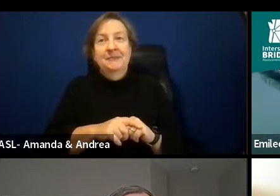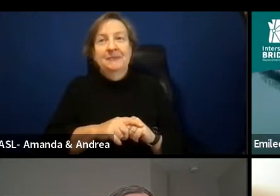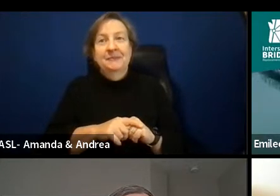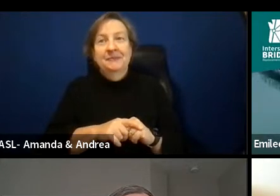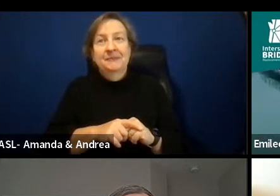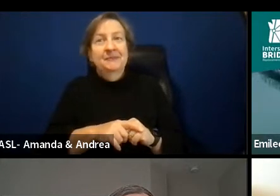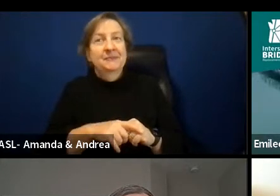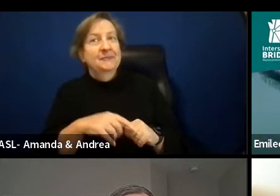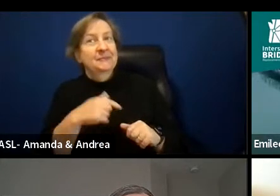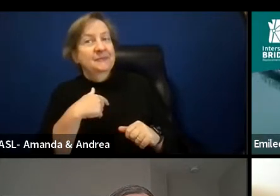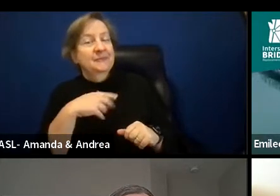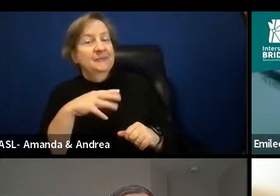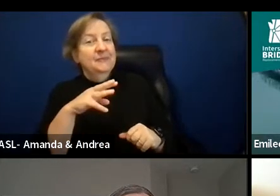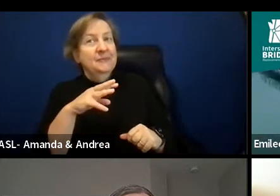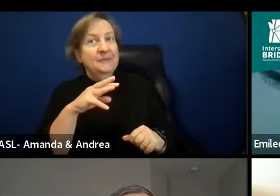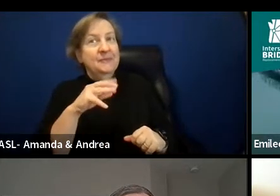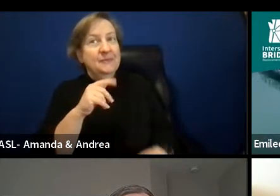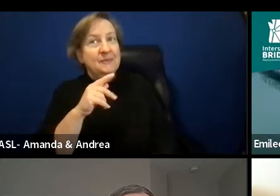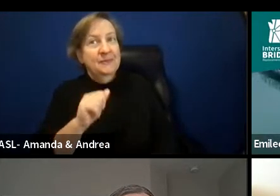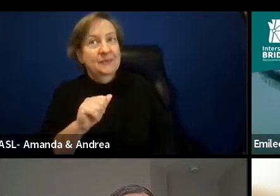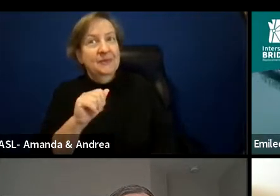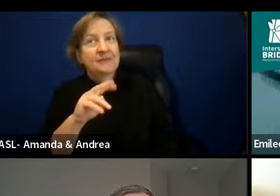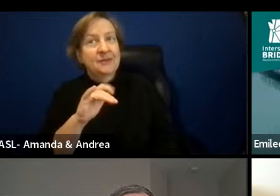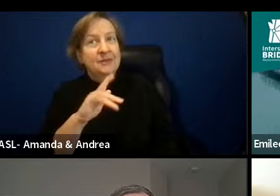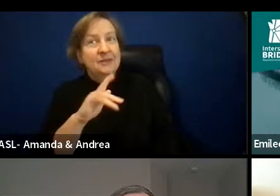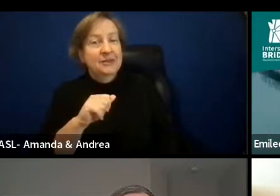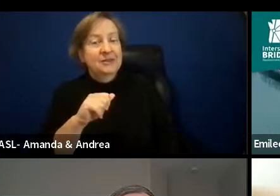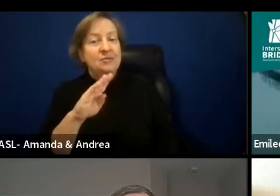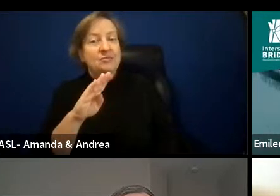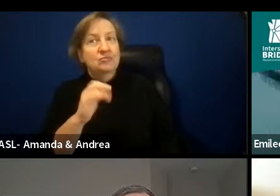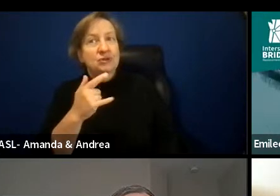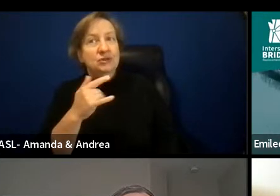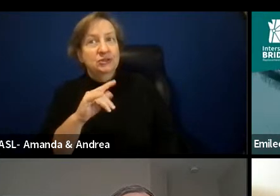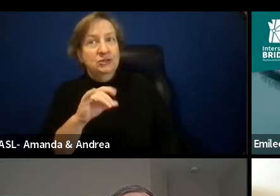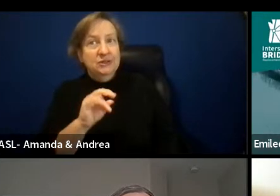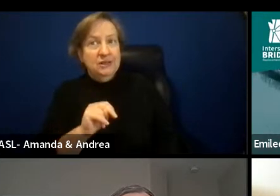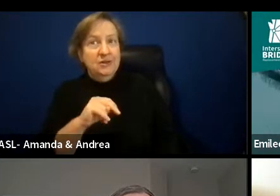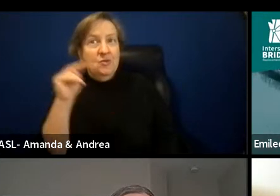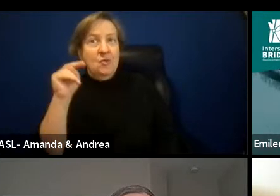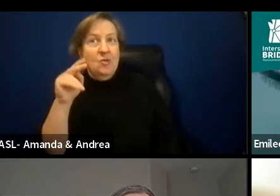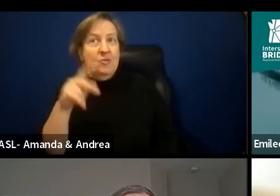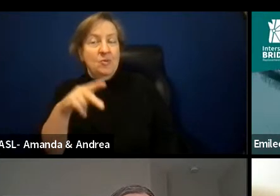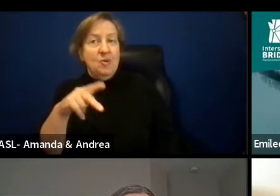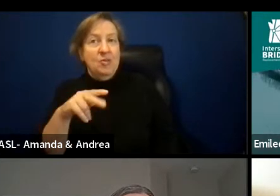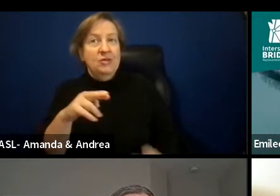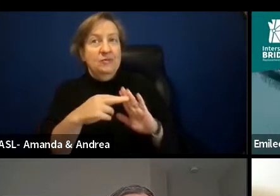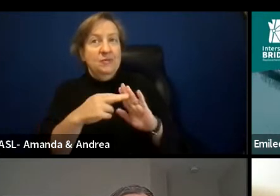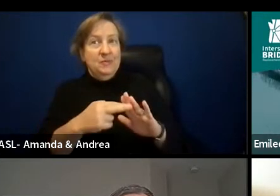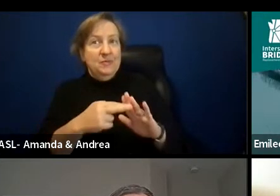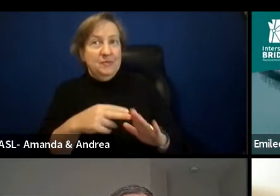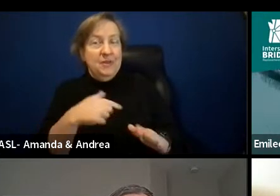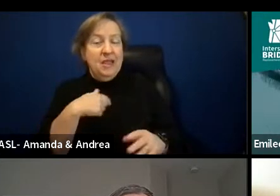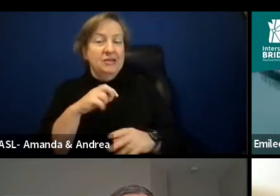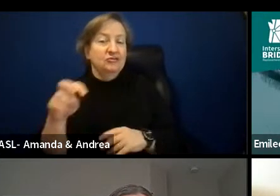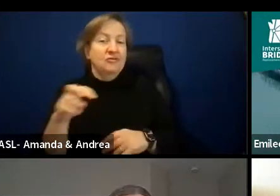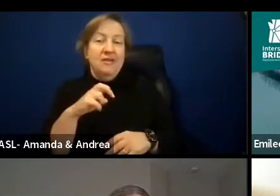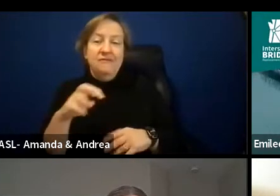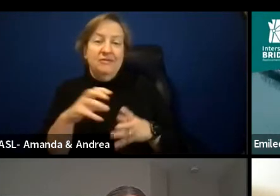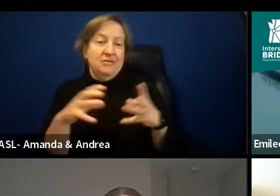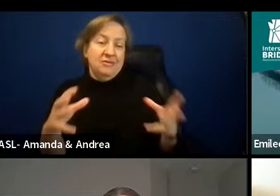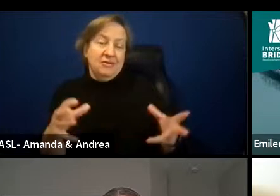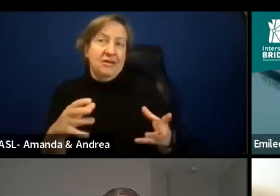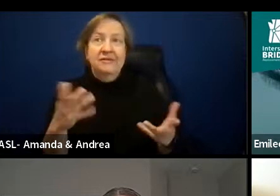I'm Walter Valenta, Bridgeton resident, North Portland representative. I travel quite a bit, so I sort